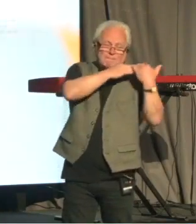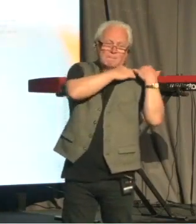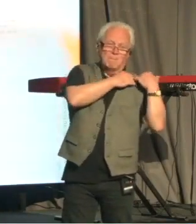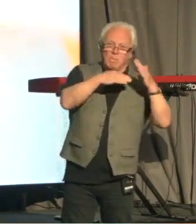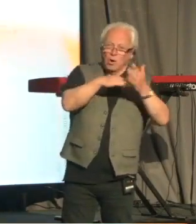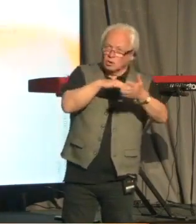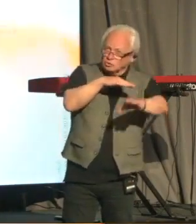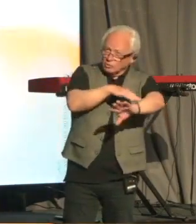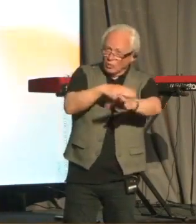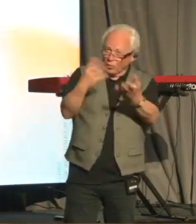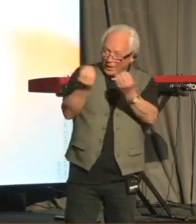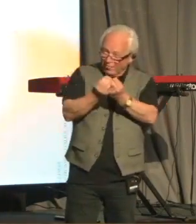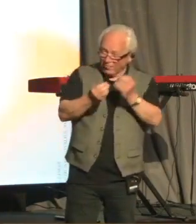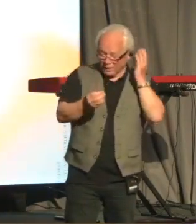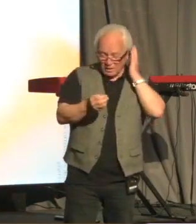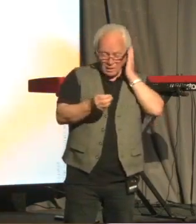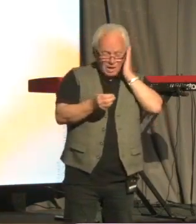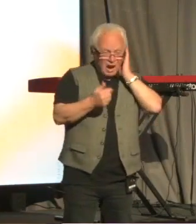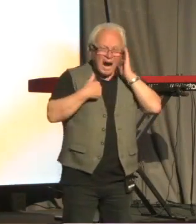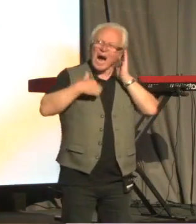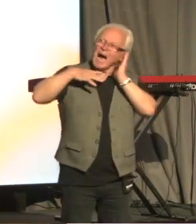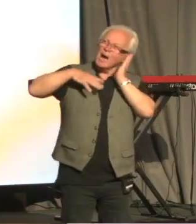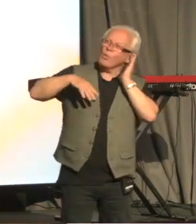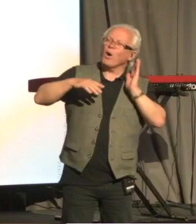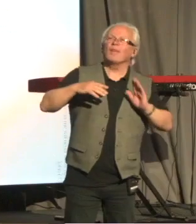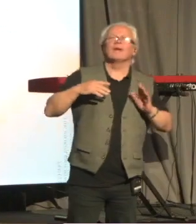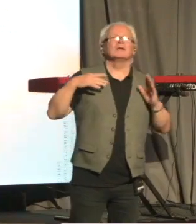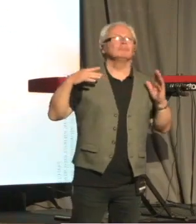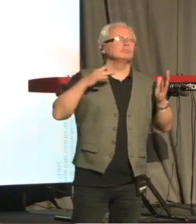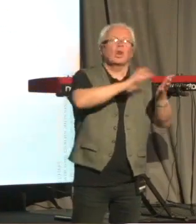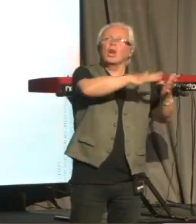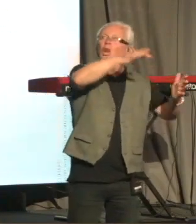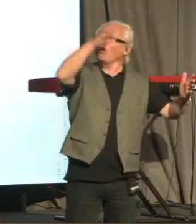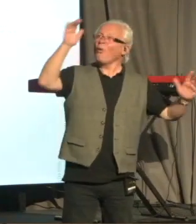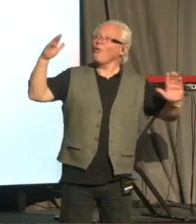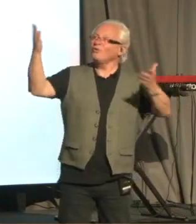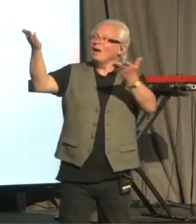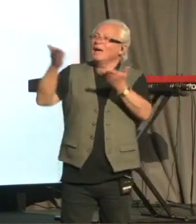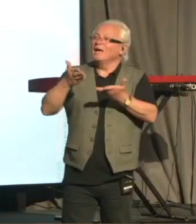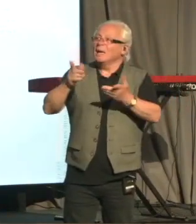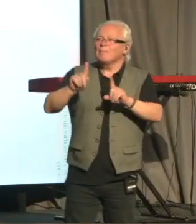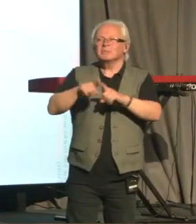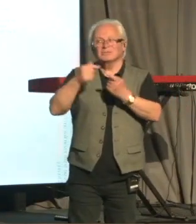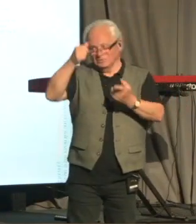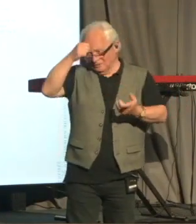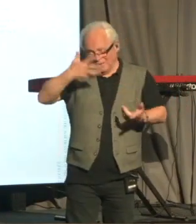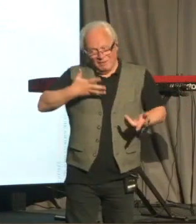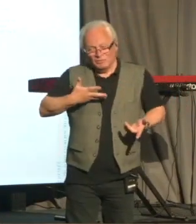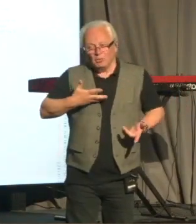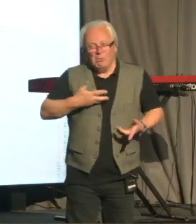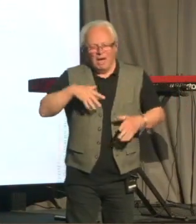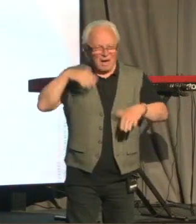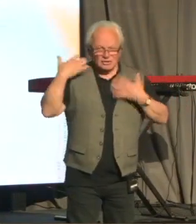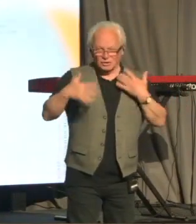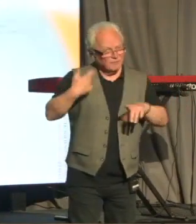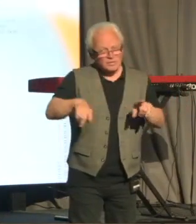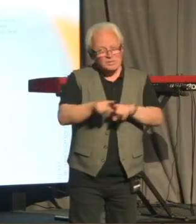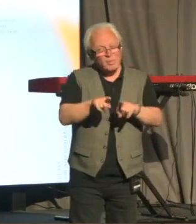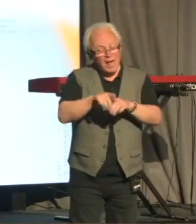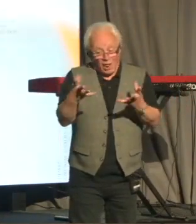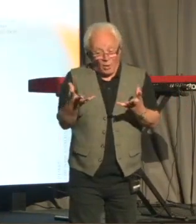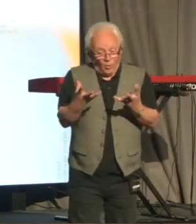yeah, I want the glory, but no one told me there was going to be suffering that came with the